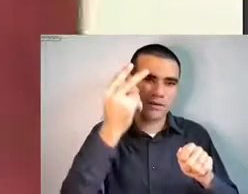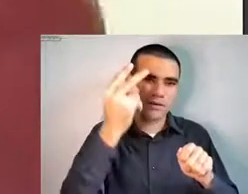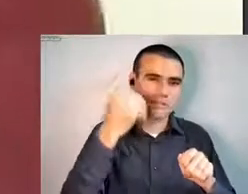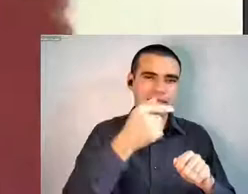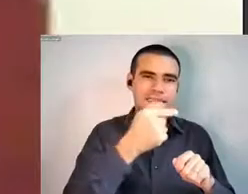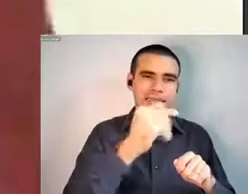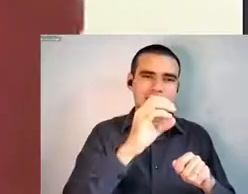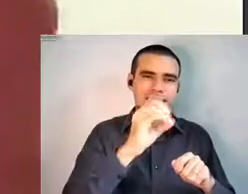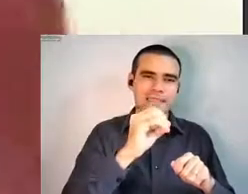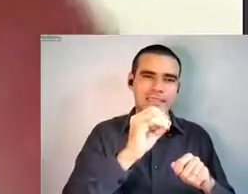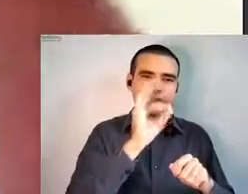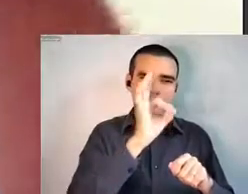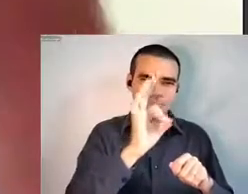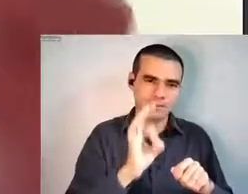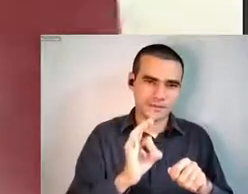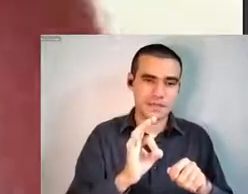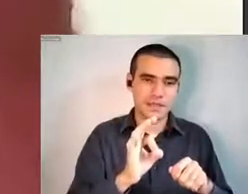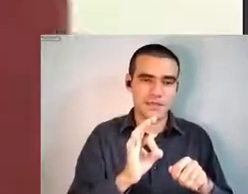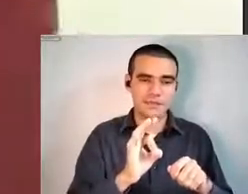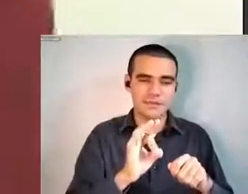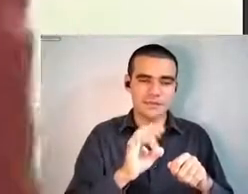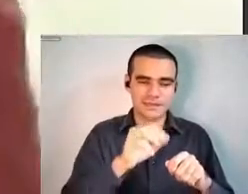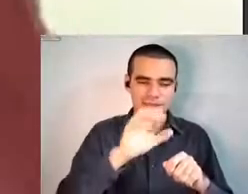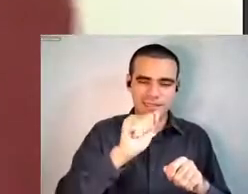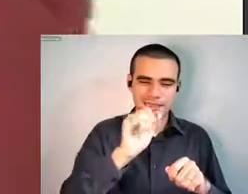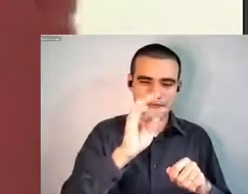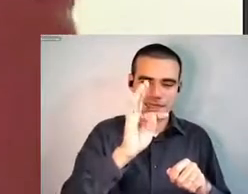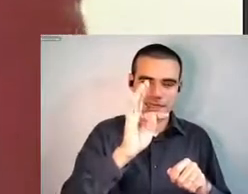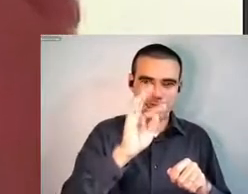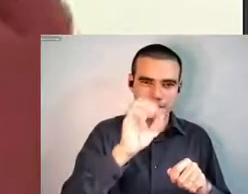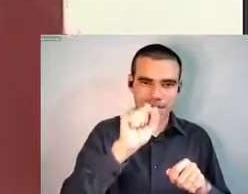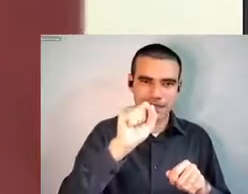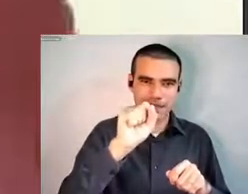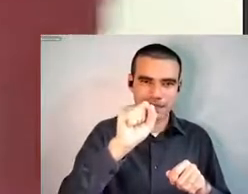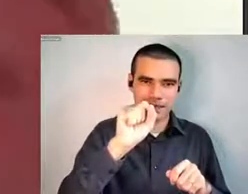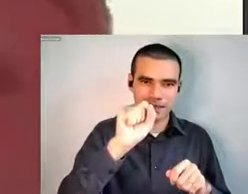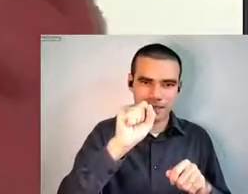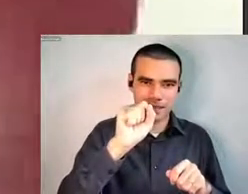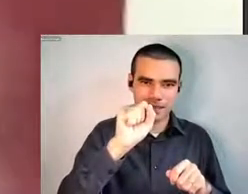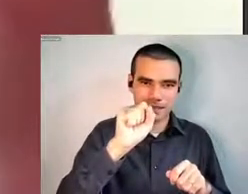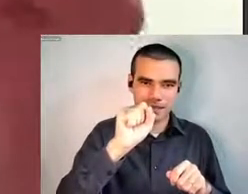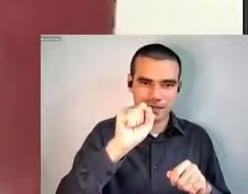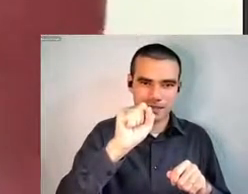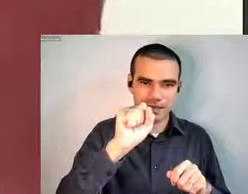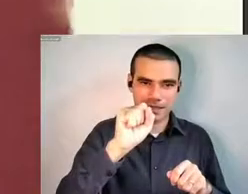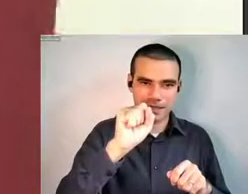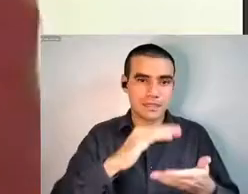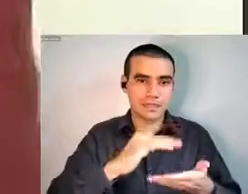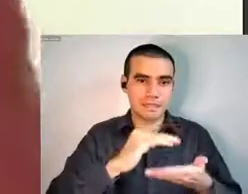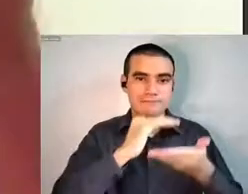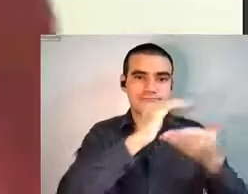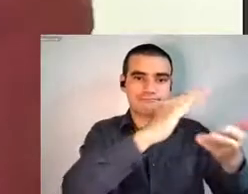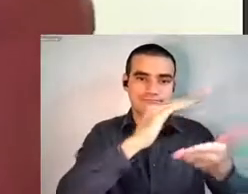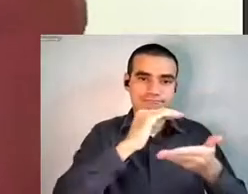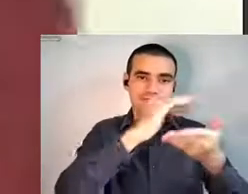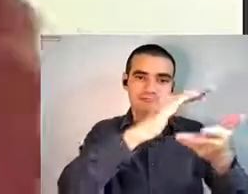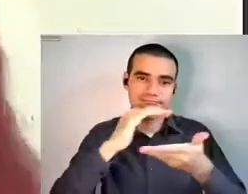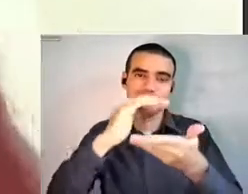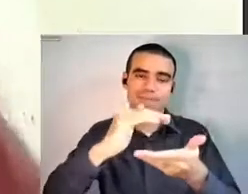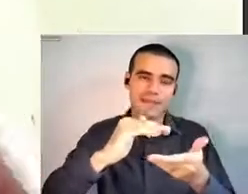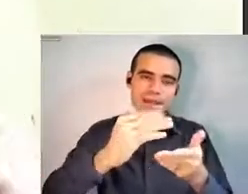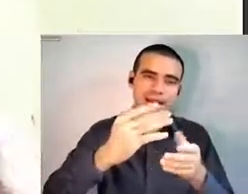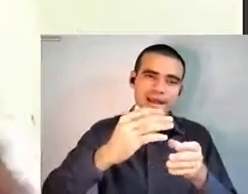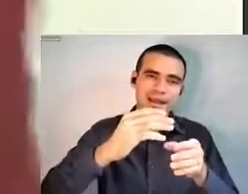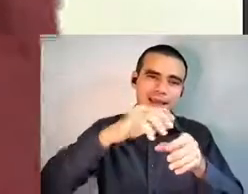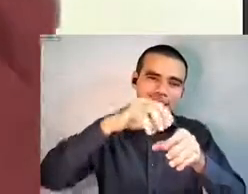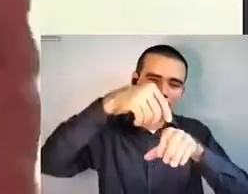at the time 70% of Brazil nuts exported by Brazil were exported with